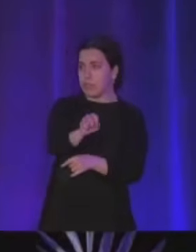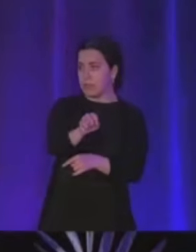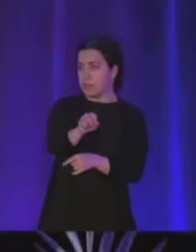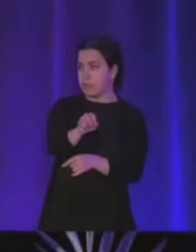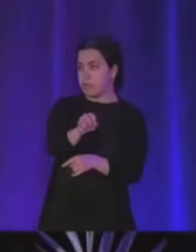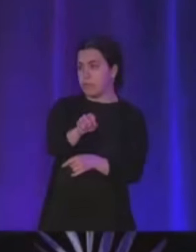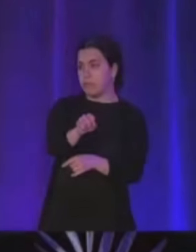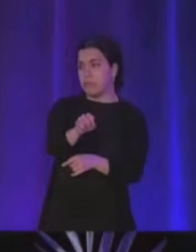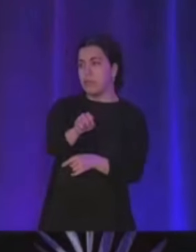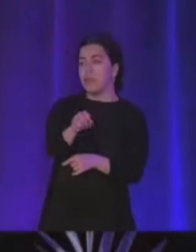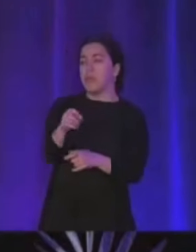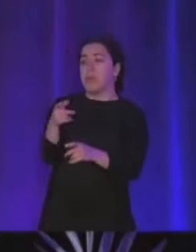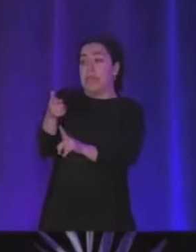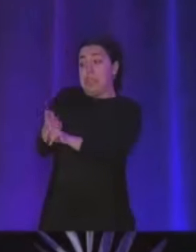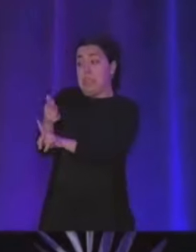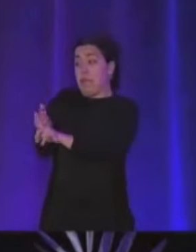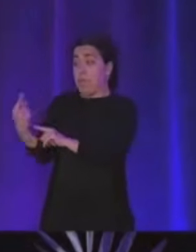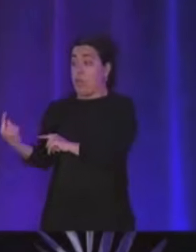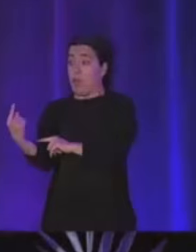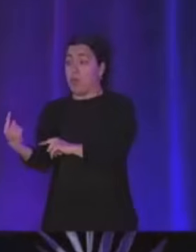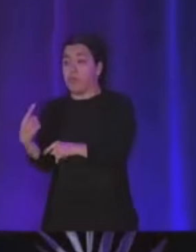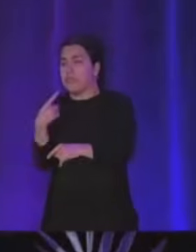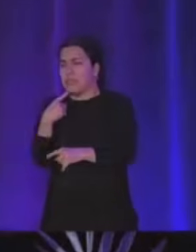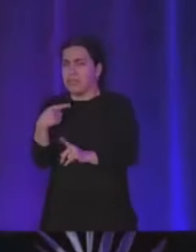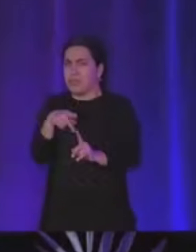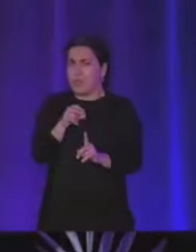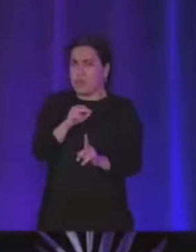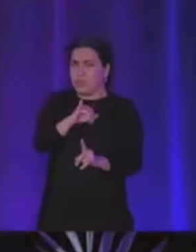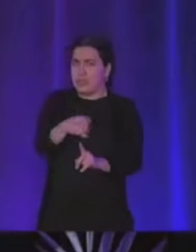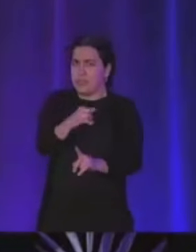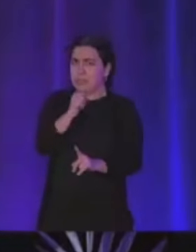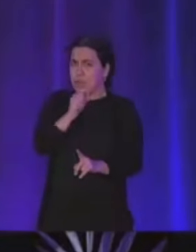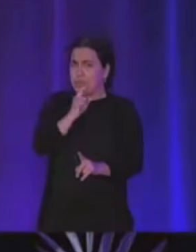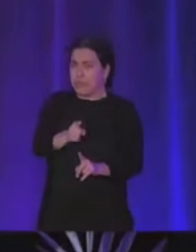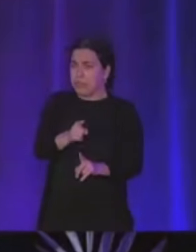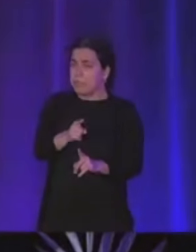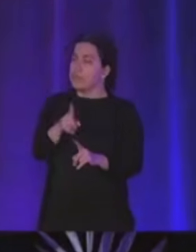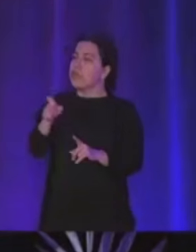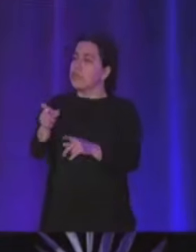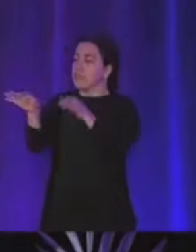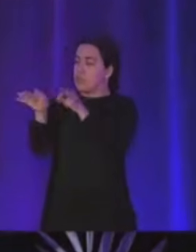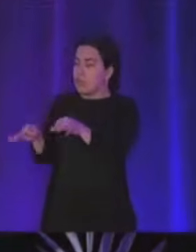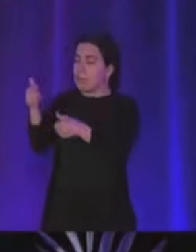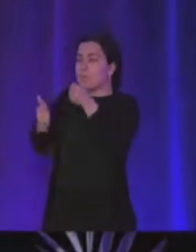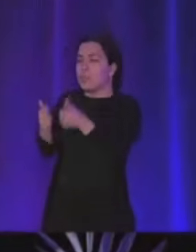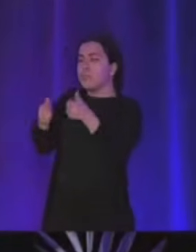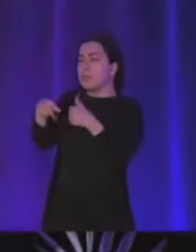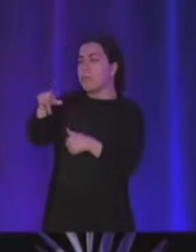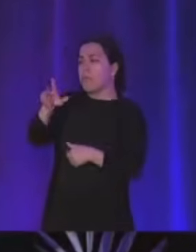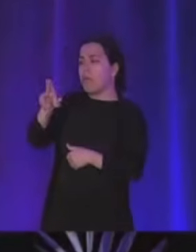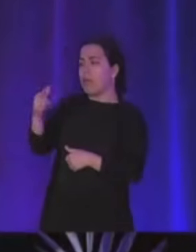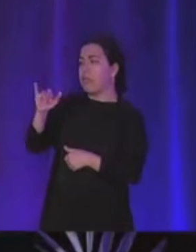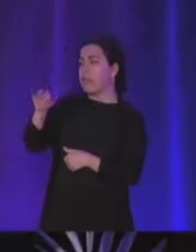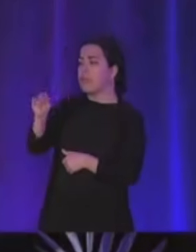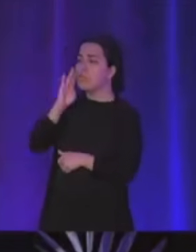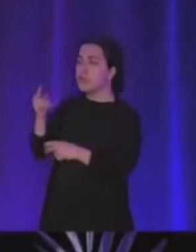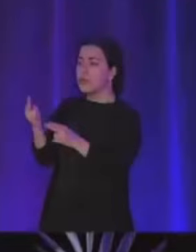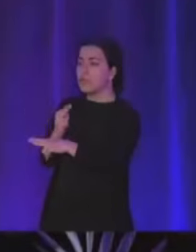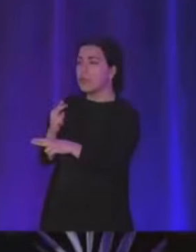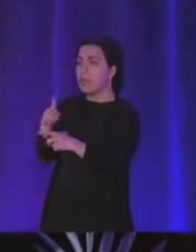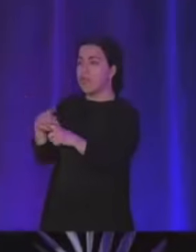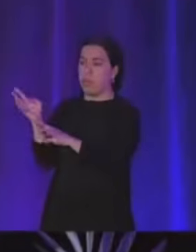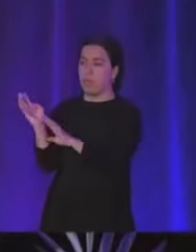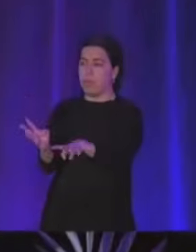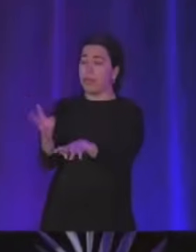the plugins need to be enabled explicitly. You need to tell ESLint which plugins you're going to use so it can load them in. Lastly, those plugins, the